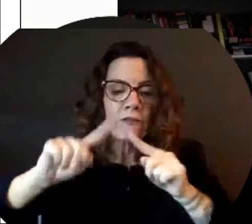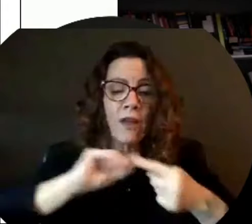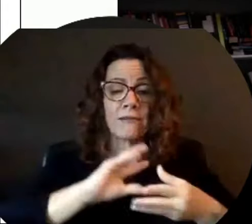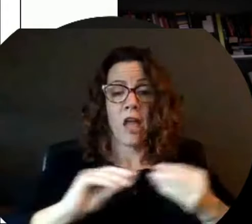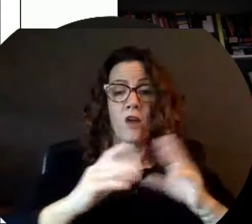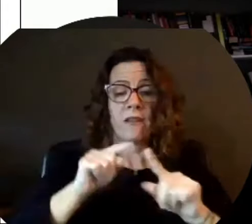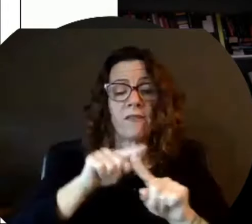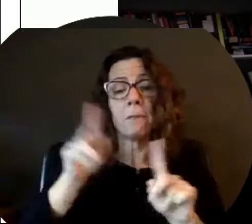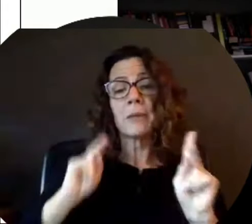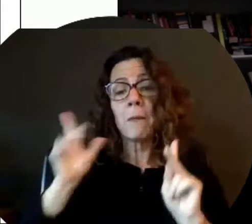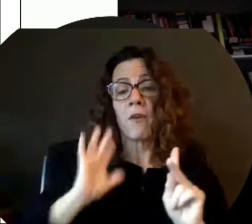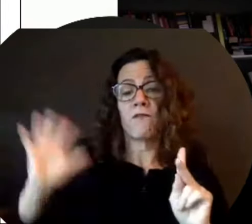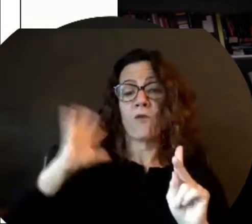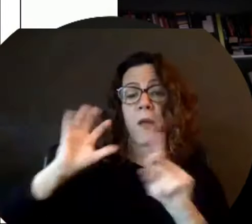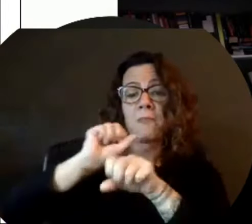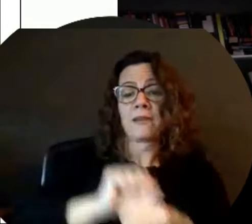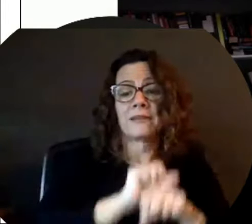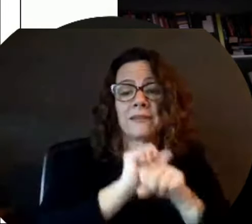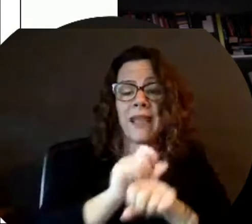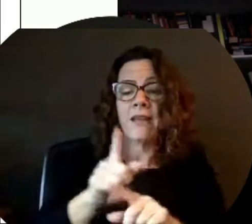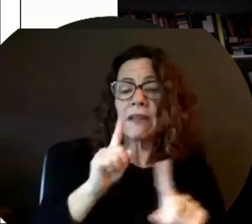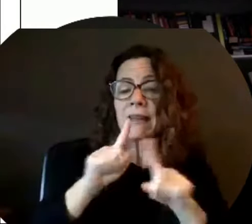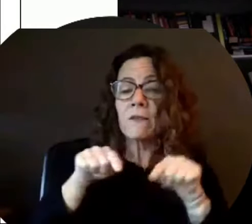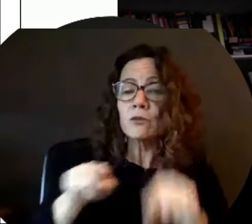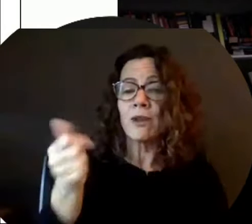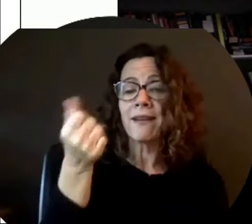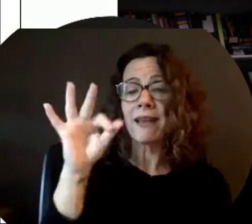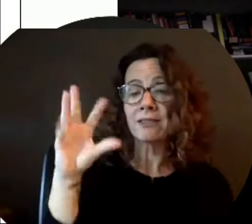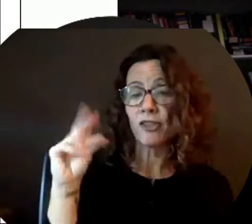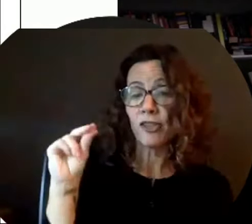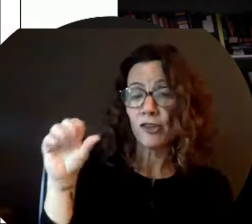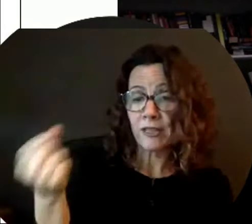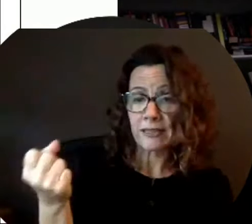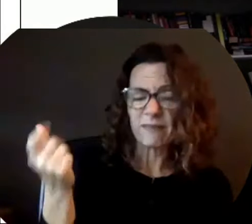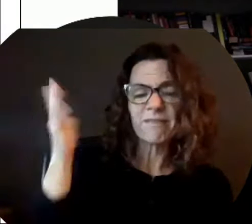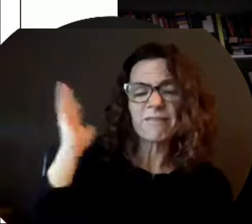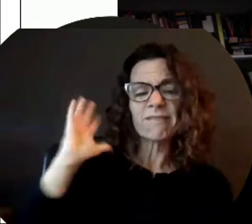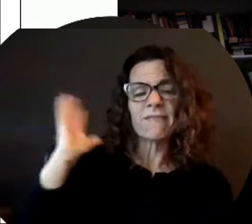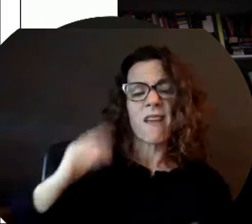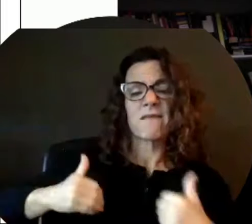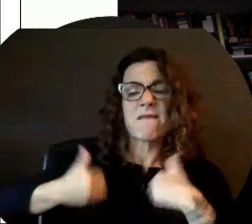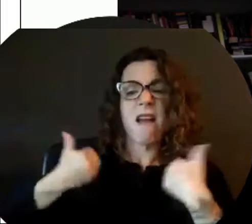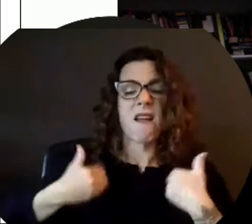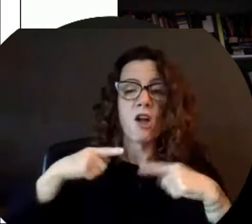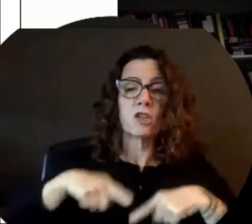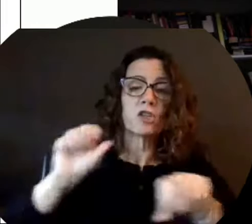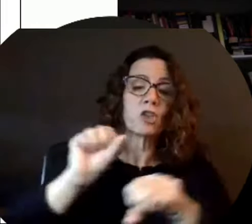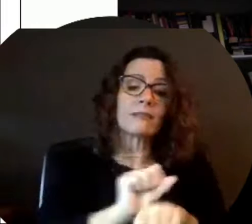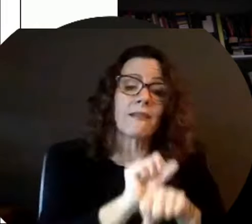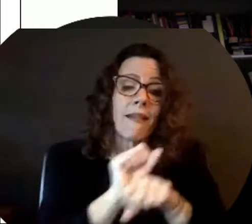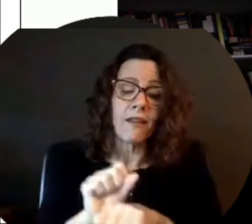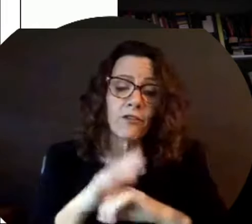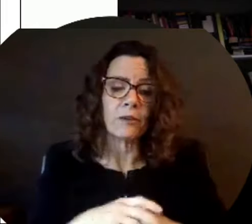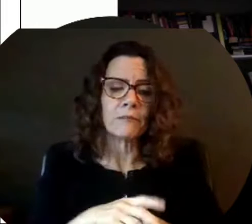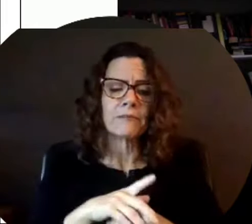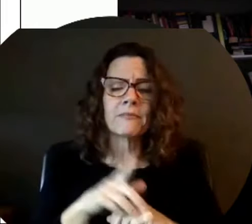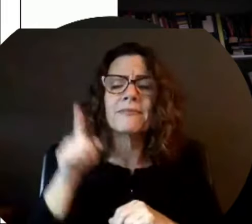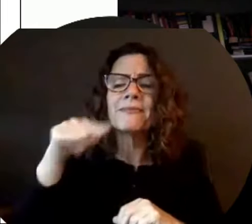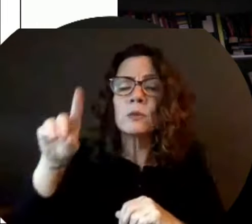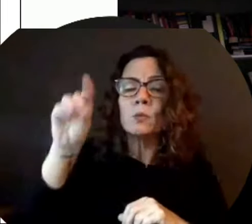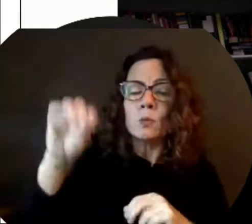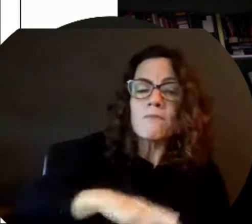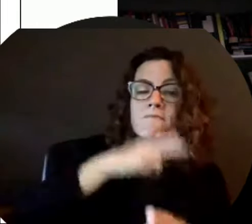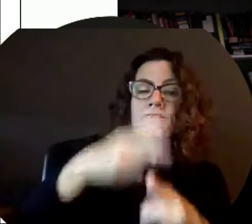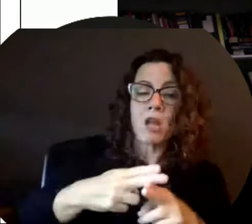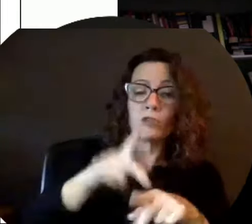day-to-day mutual aid of other slaves, whether it's through their garden plots and